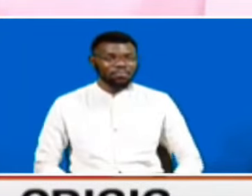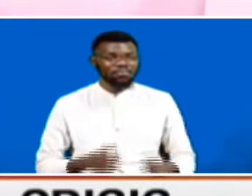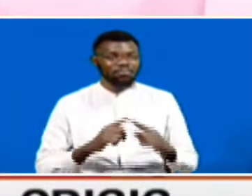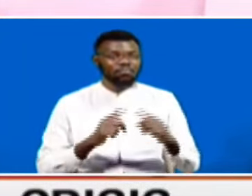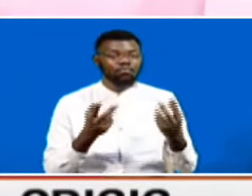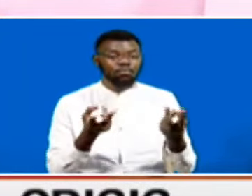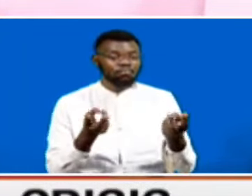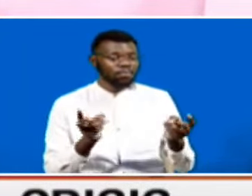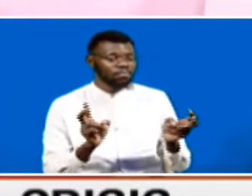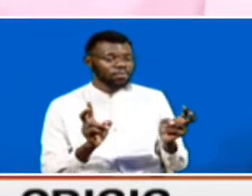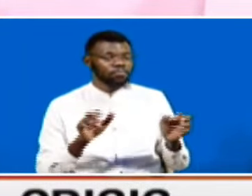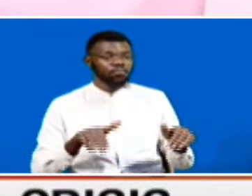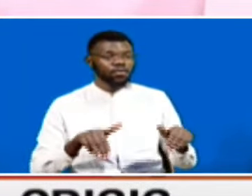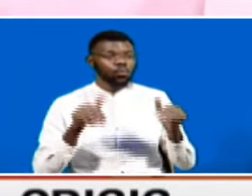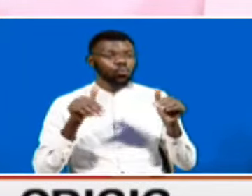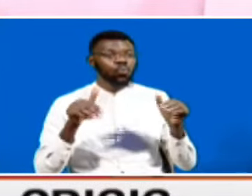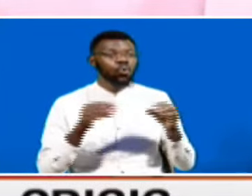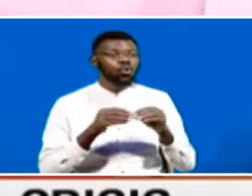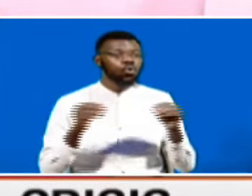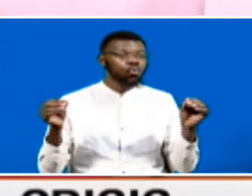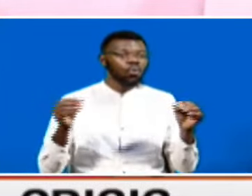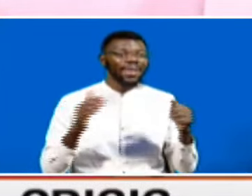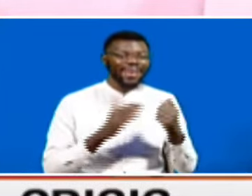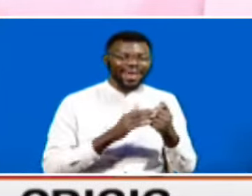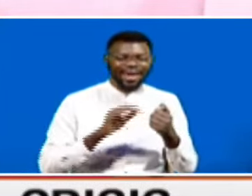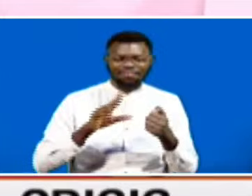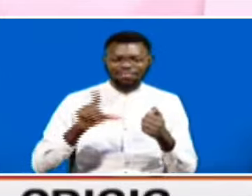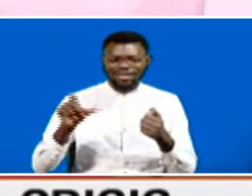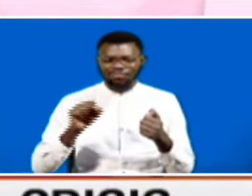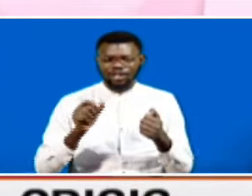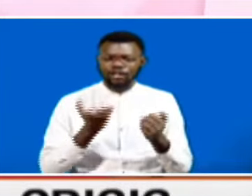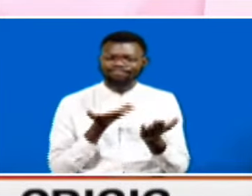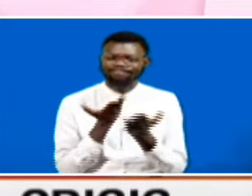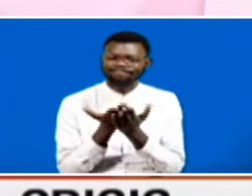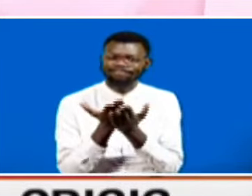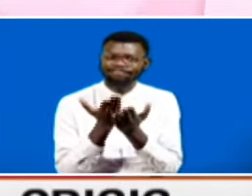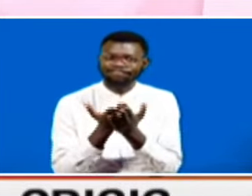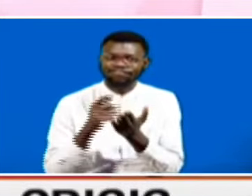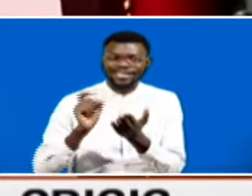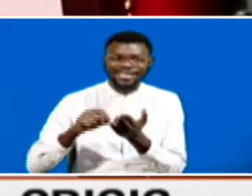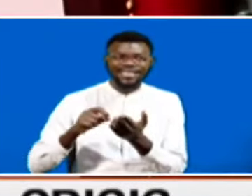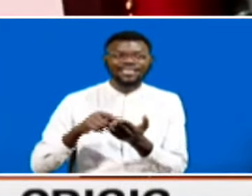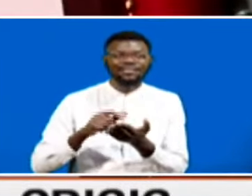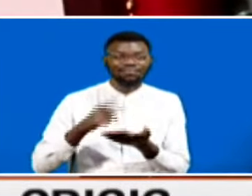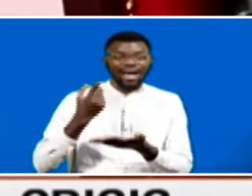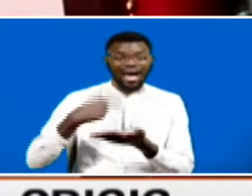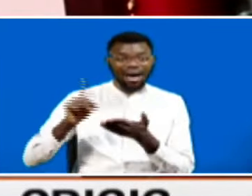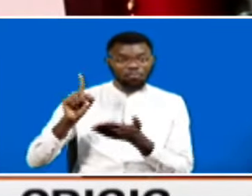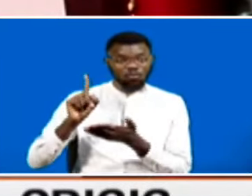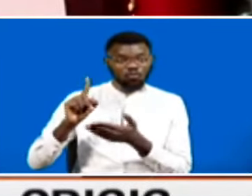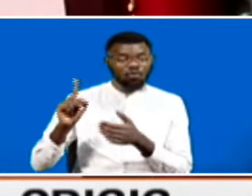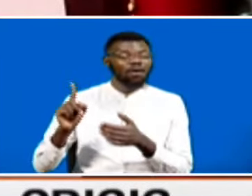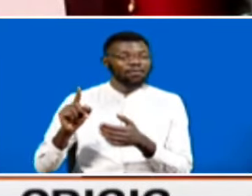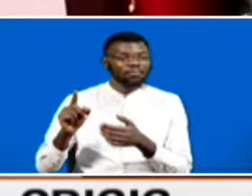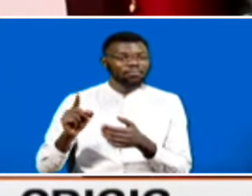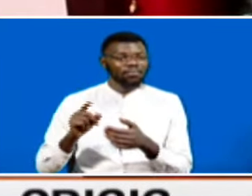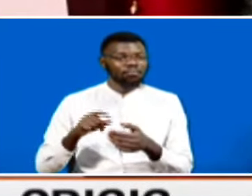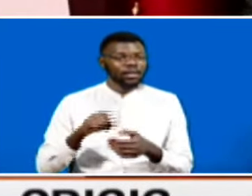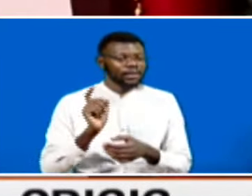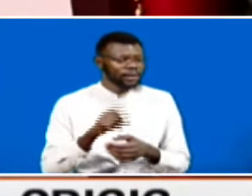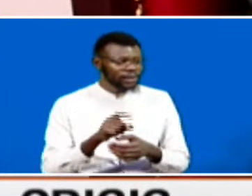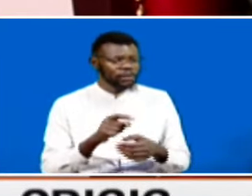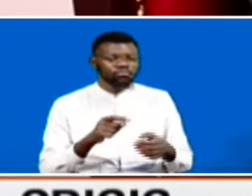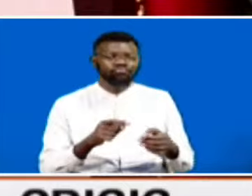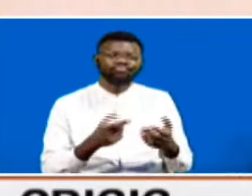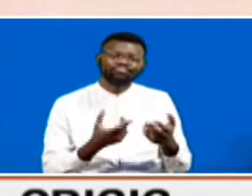even longer for the passage of the 9 bills emanating from the National Dialogue Committee report, as the bills seek to reconstitute the selection